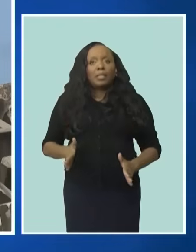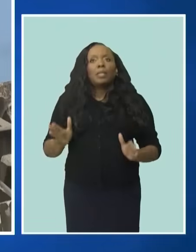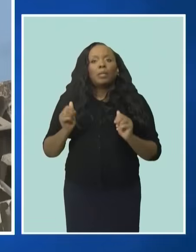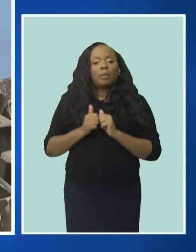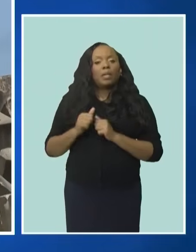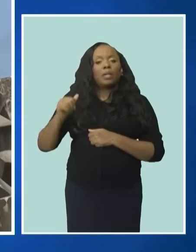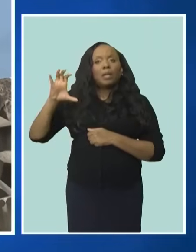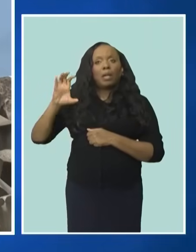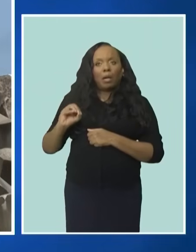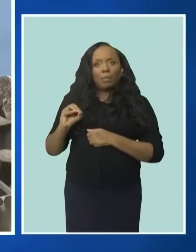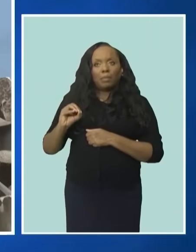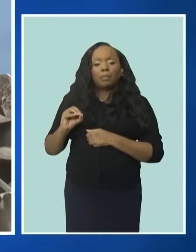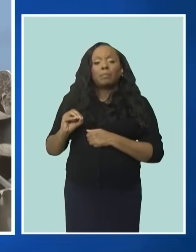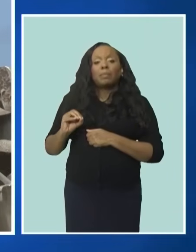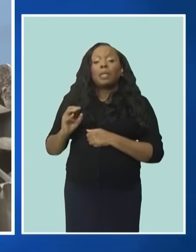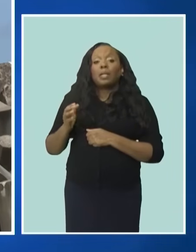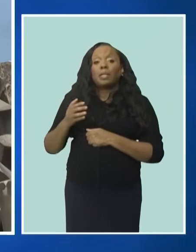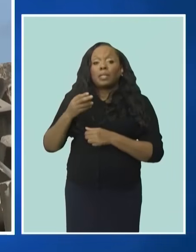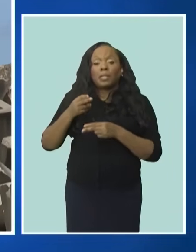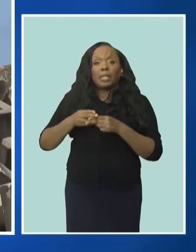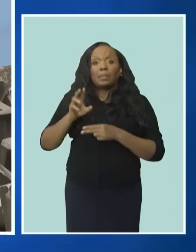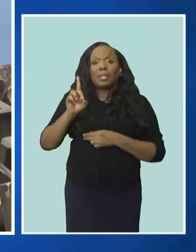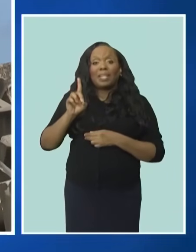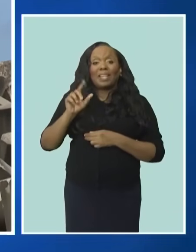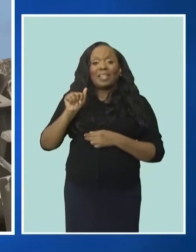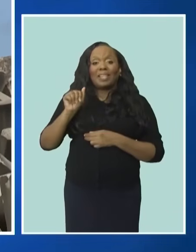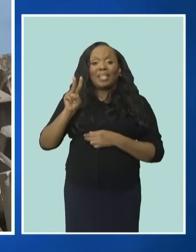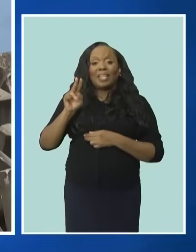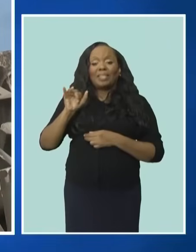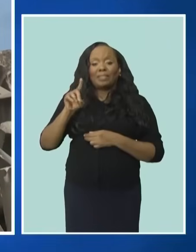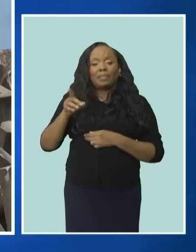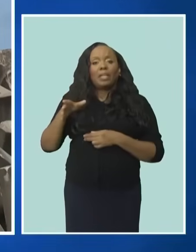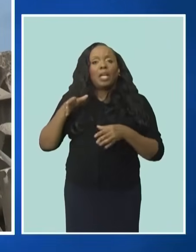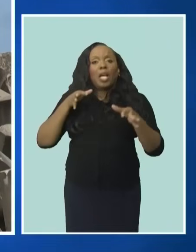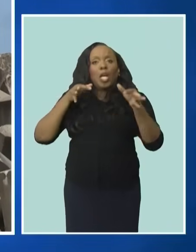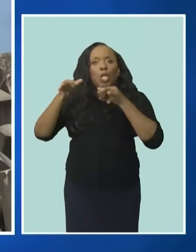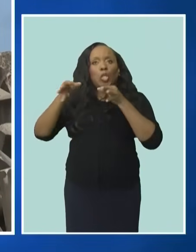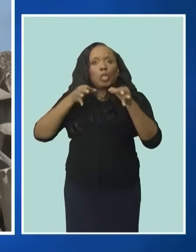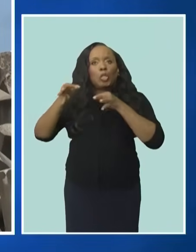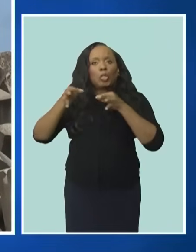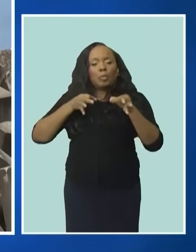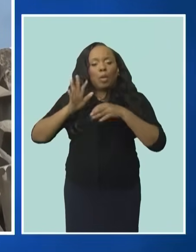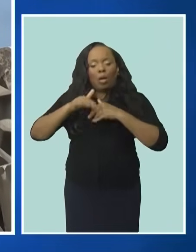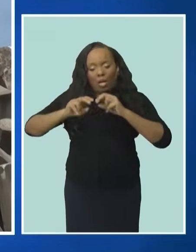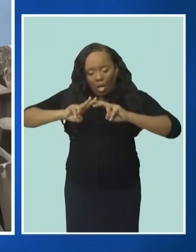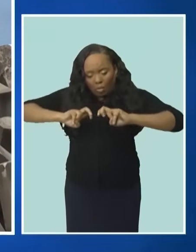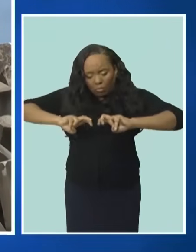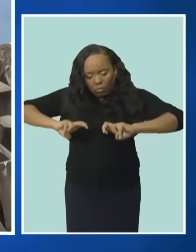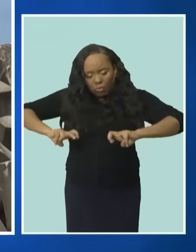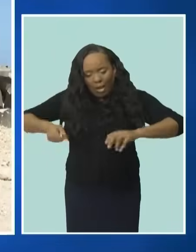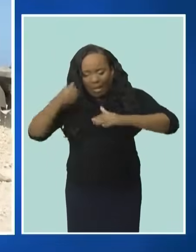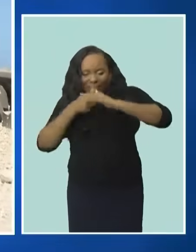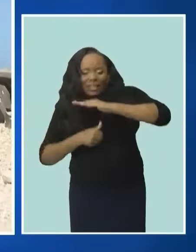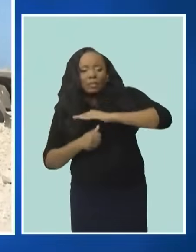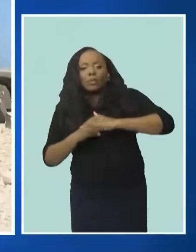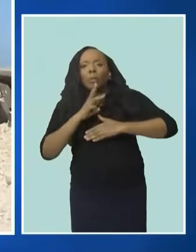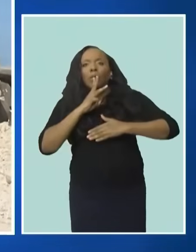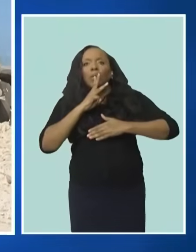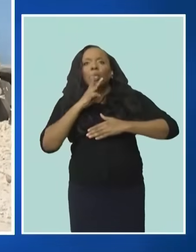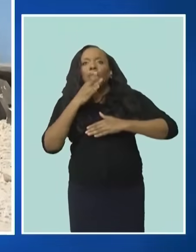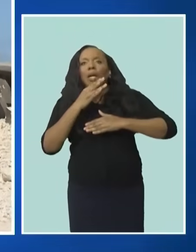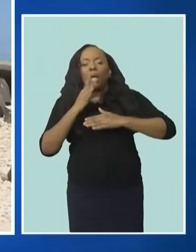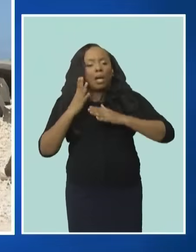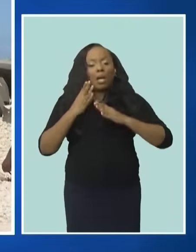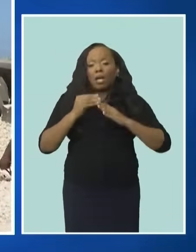Associates Coastal Engineers David Turner explains sophisticated underwater surveys and the drone footage were utilized to view